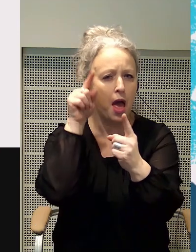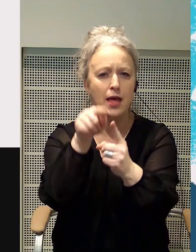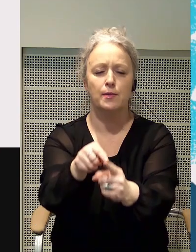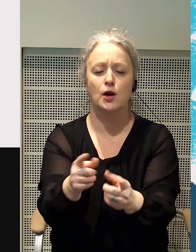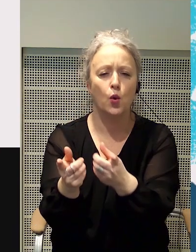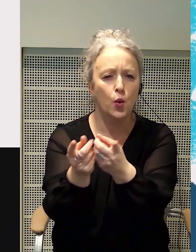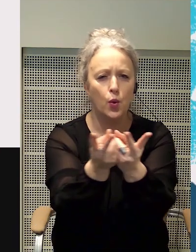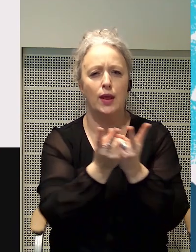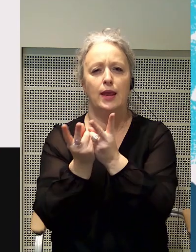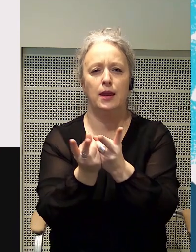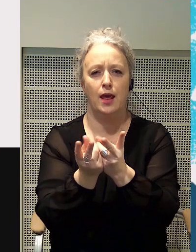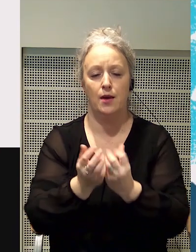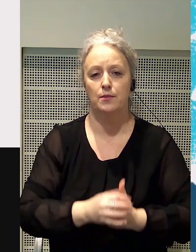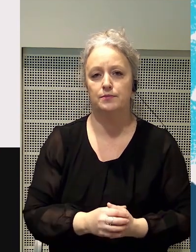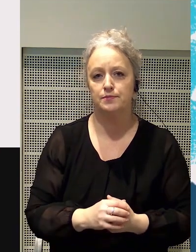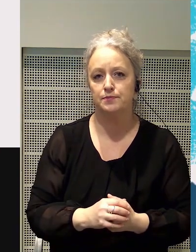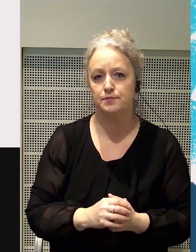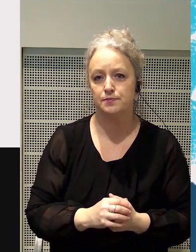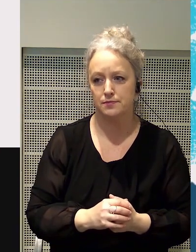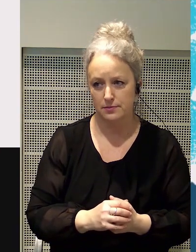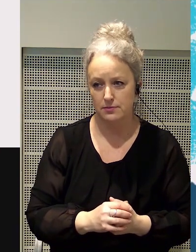becoming accessible for patients.